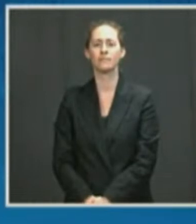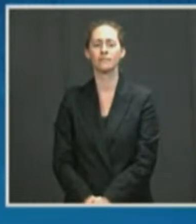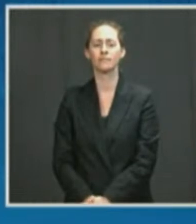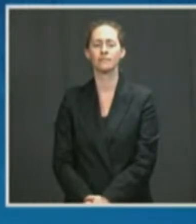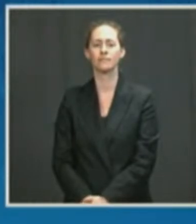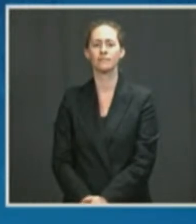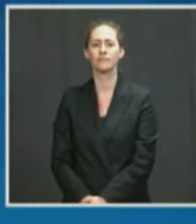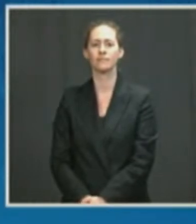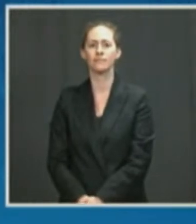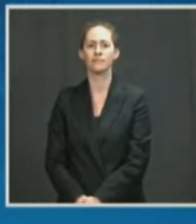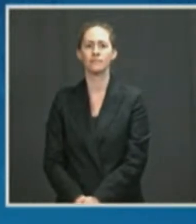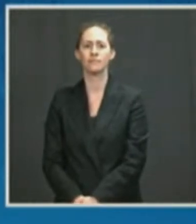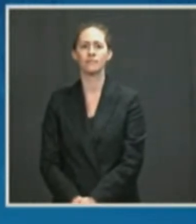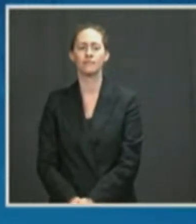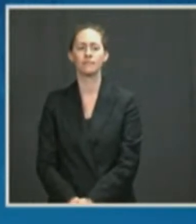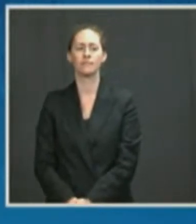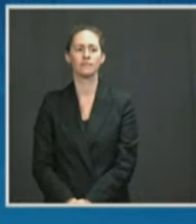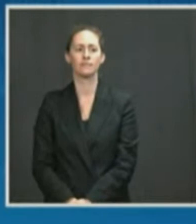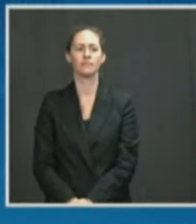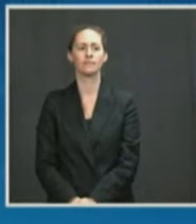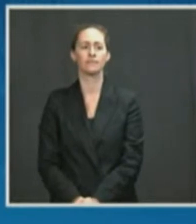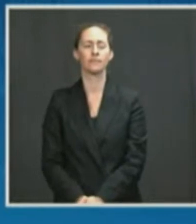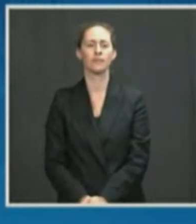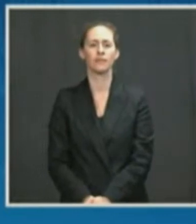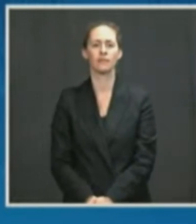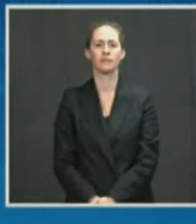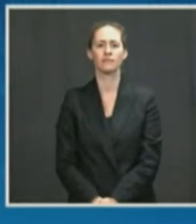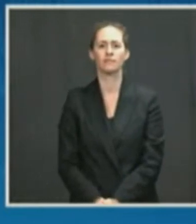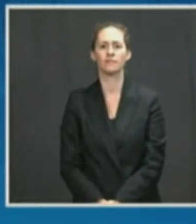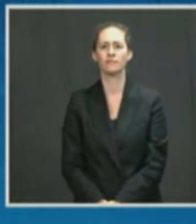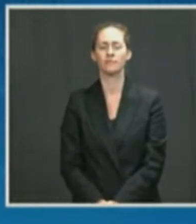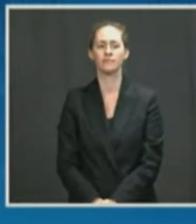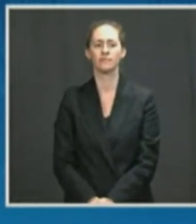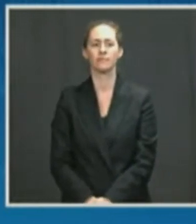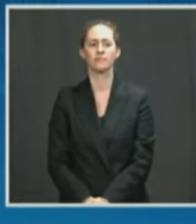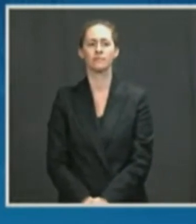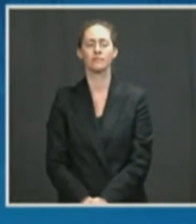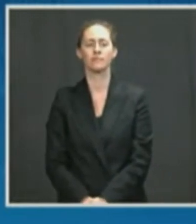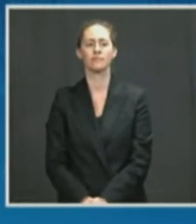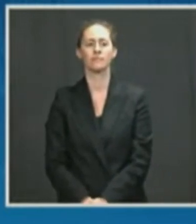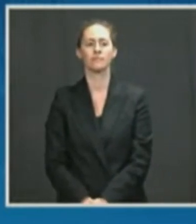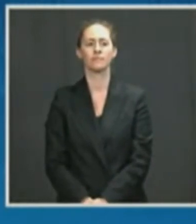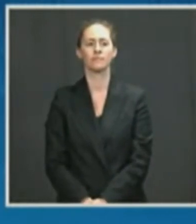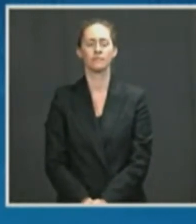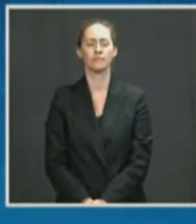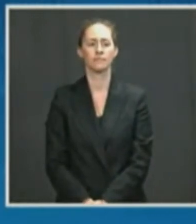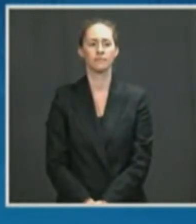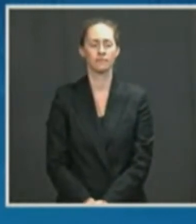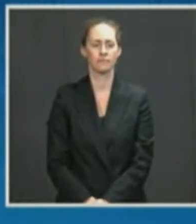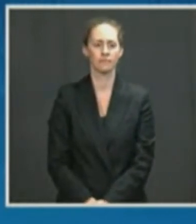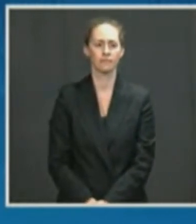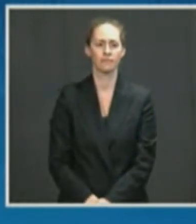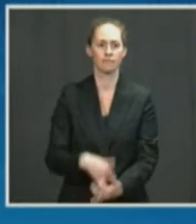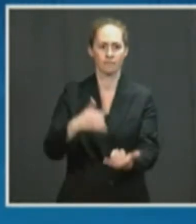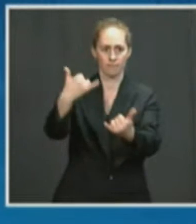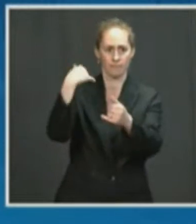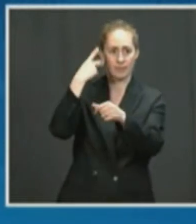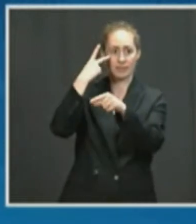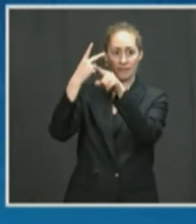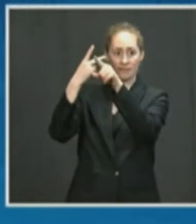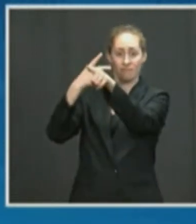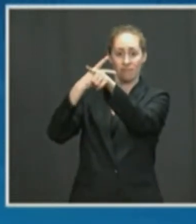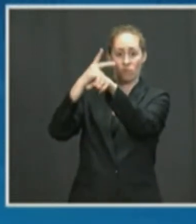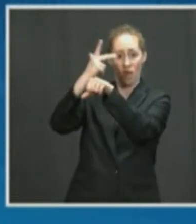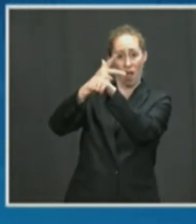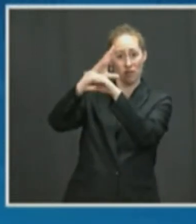problema de la corrupción they say that en esta you, región. President of Guatemala, ¿Qué are piensas part of usted? the problem of corruption in this region. What do you think about that, Thank